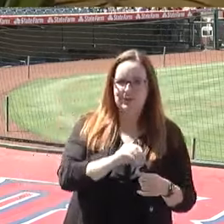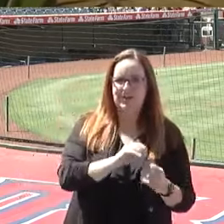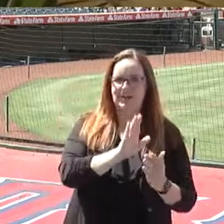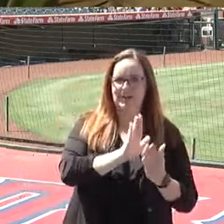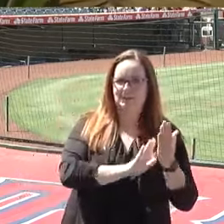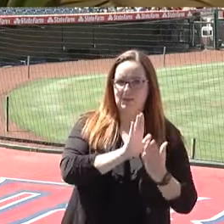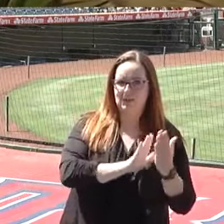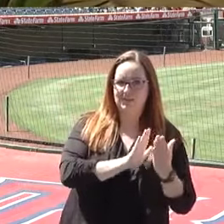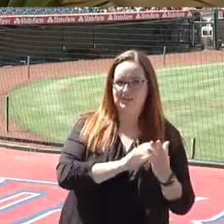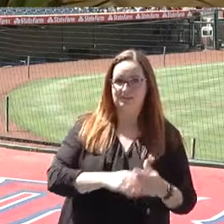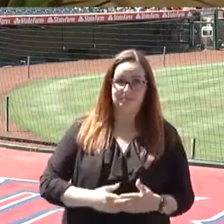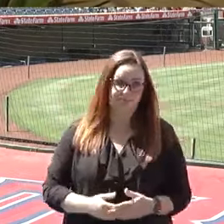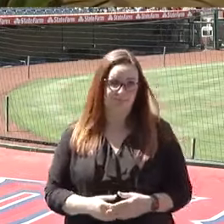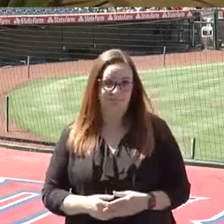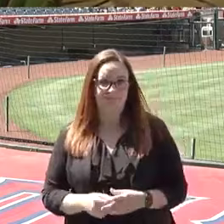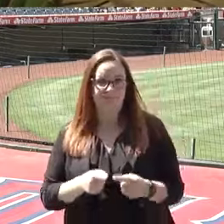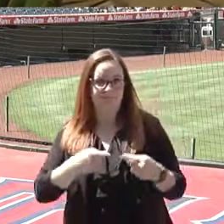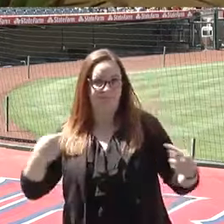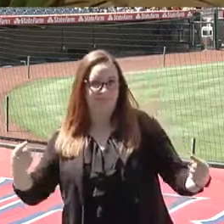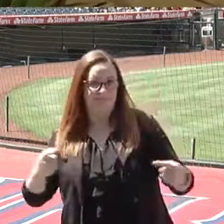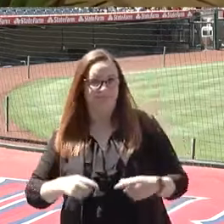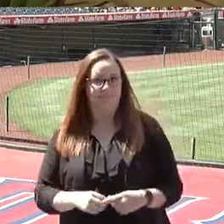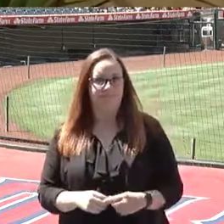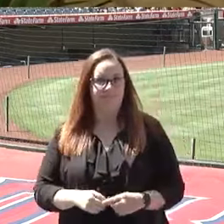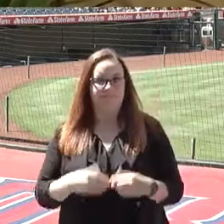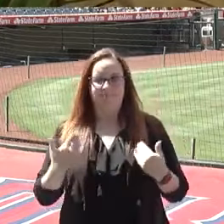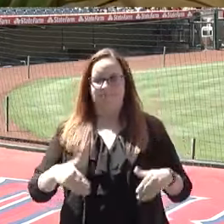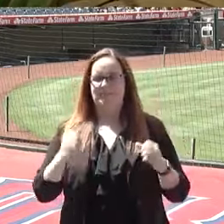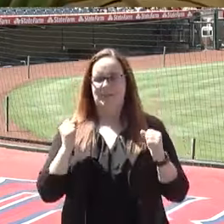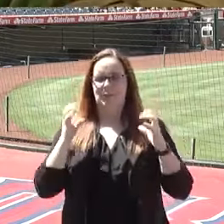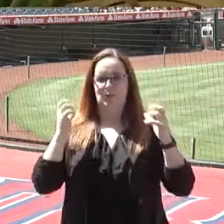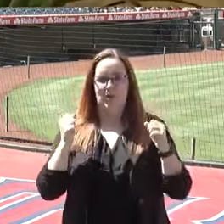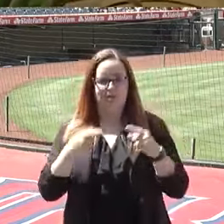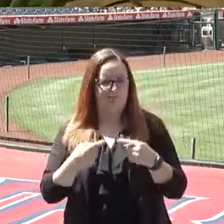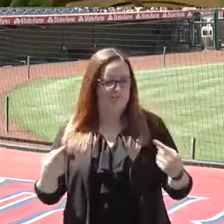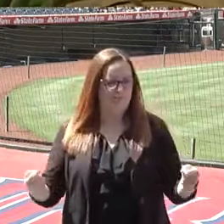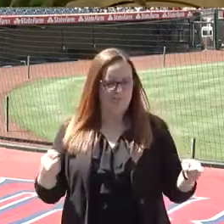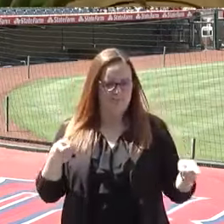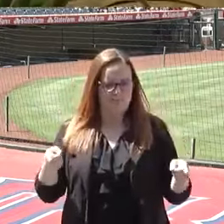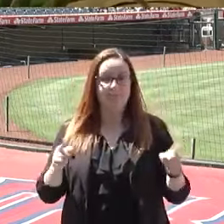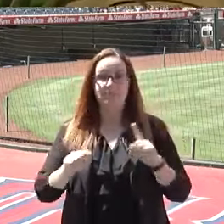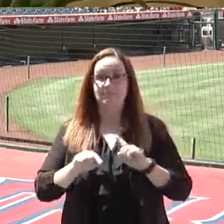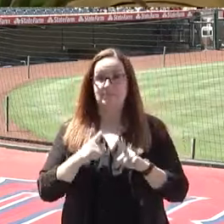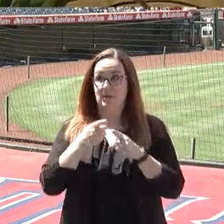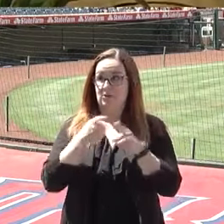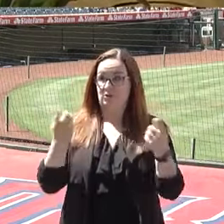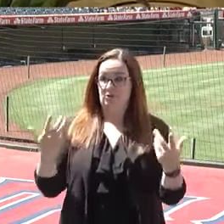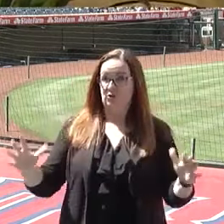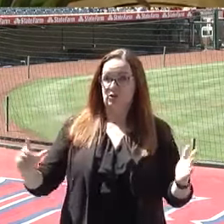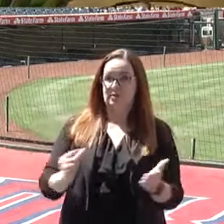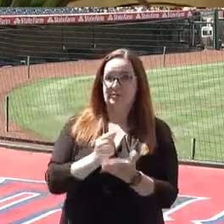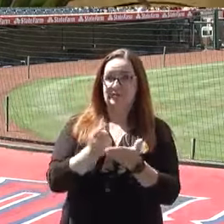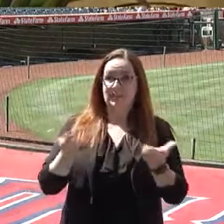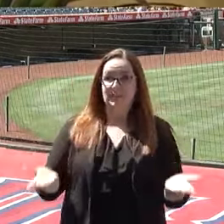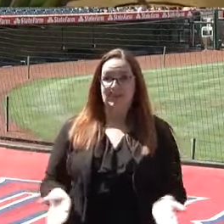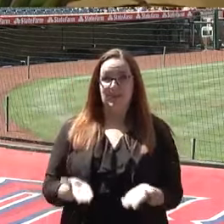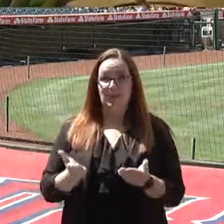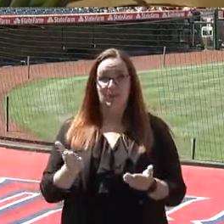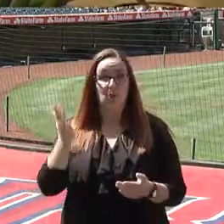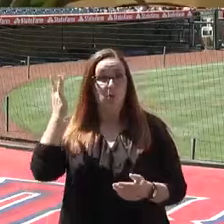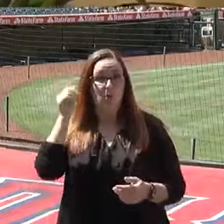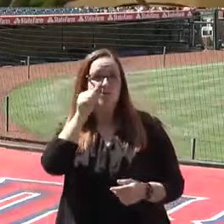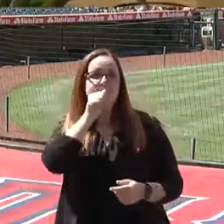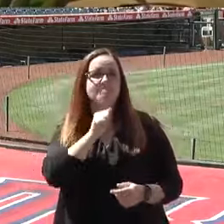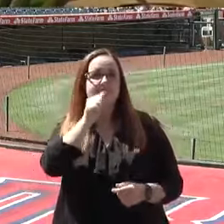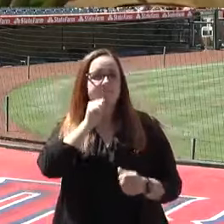classes were taught in person. What a turnaround. But yet you are here because of your resilience